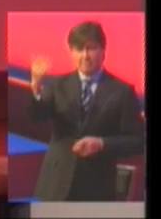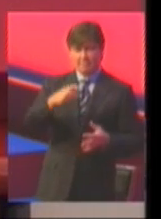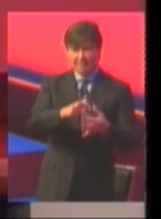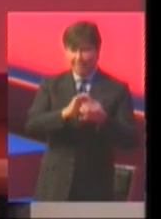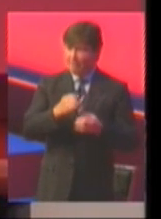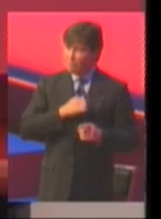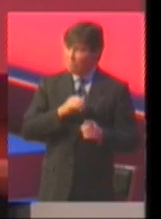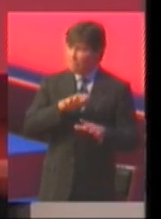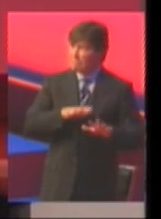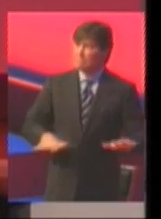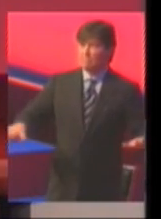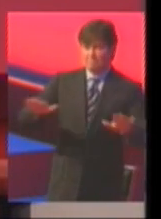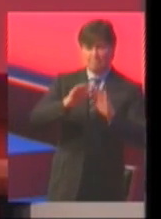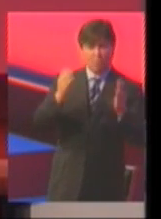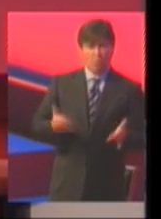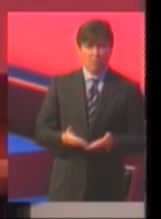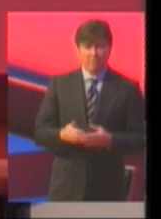distant lands.